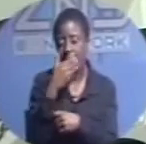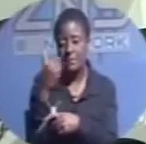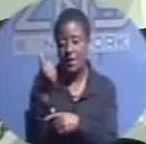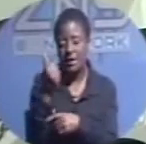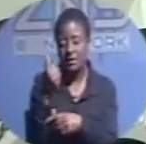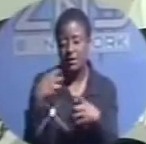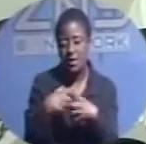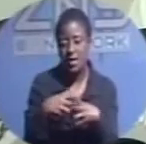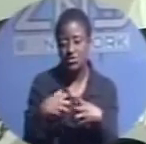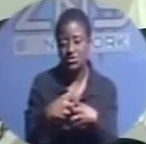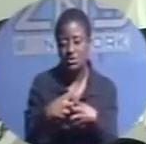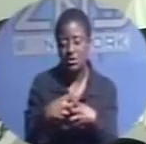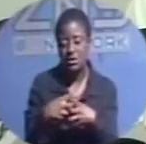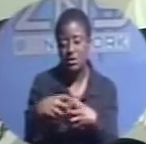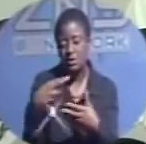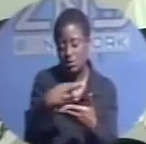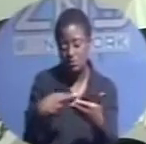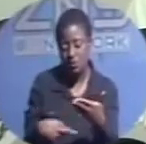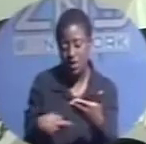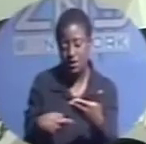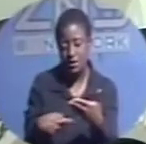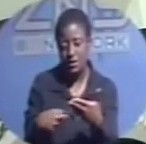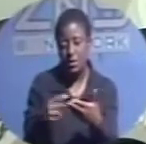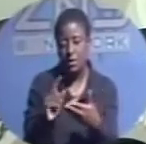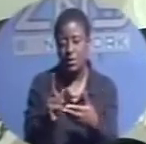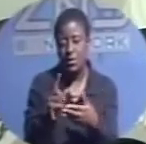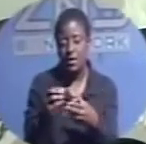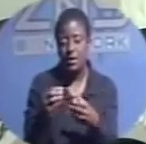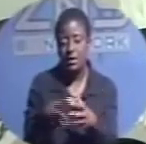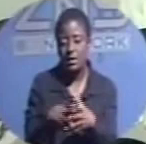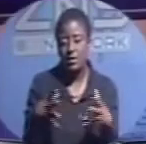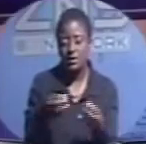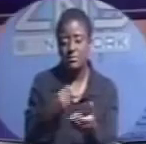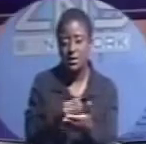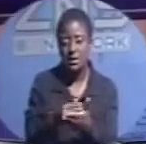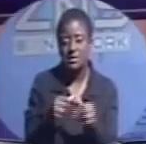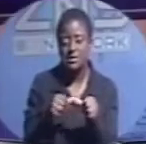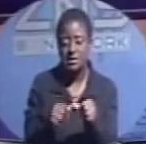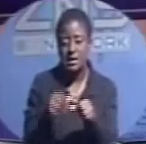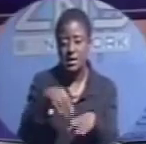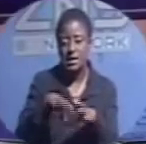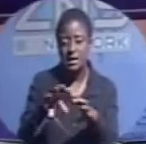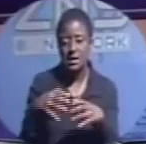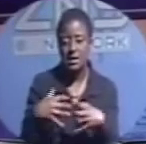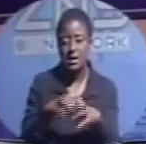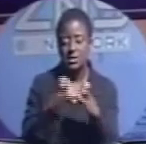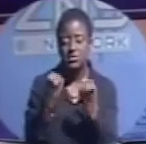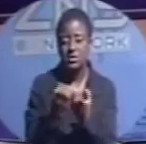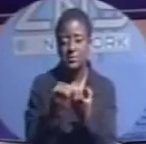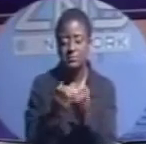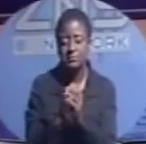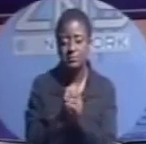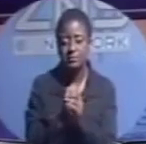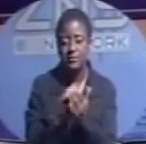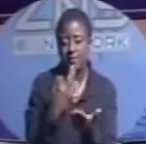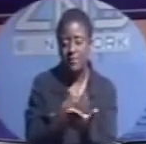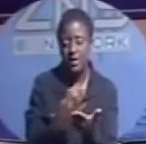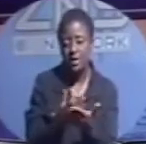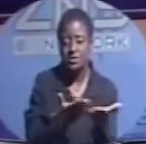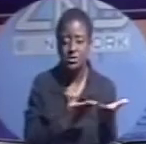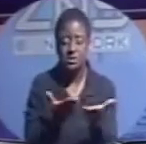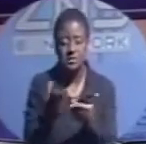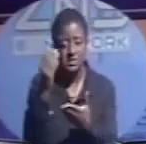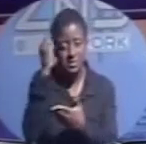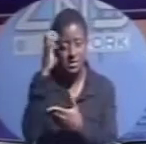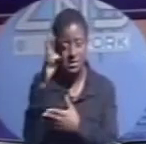where the funds, massive funds, would remain in the country and allow them to expand. Well, the Financial Services Minister says they continue to look